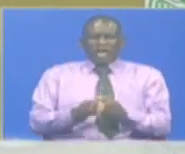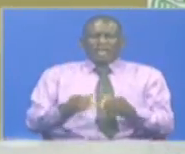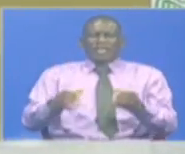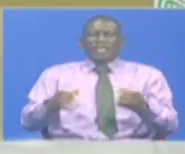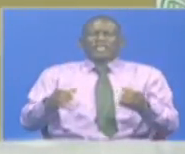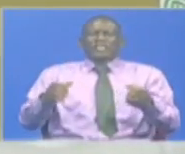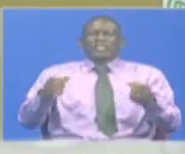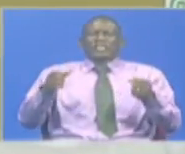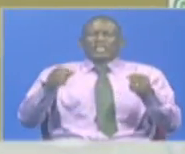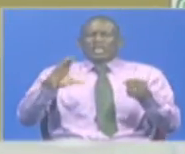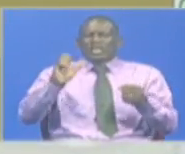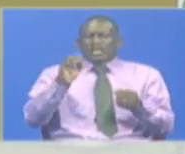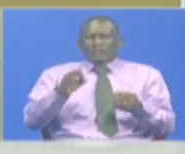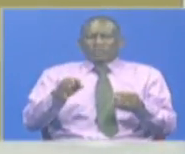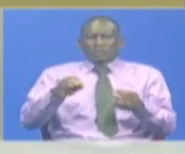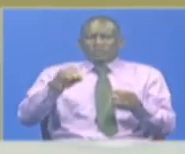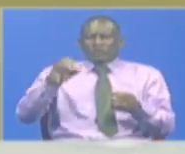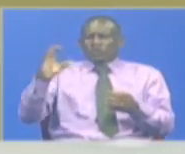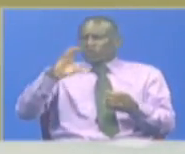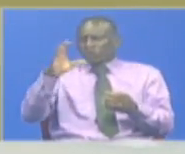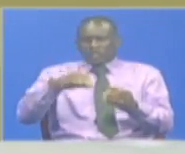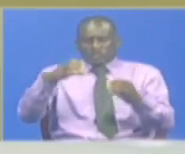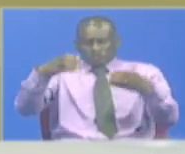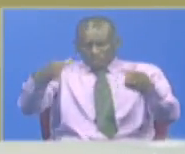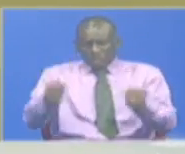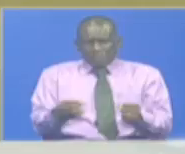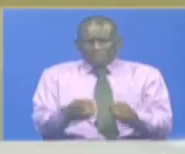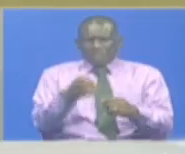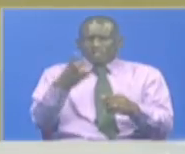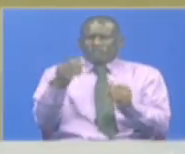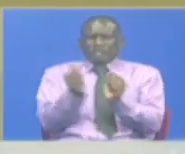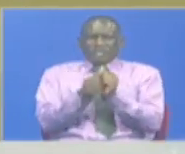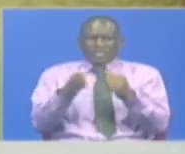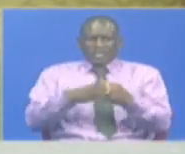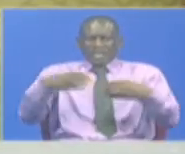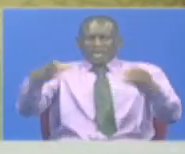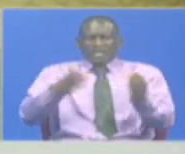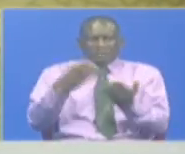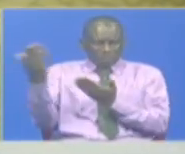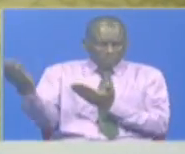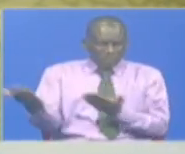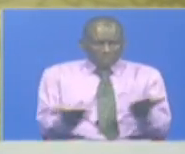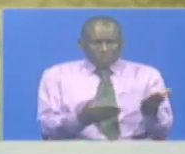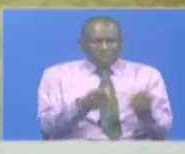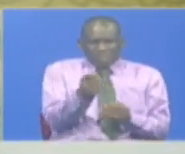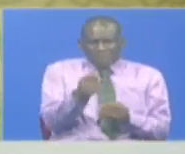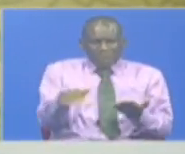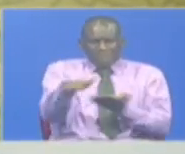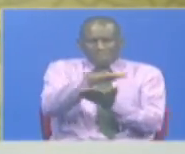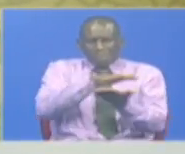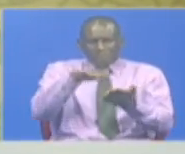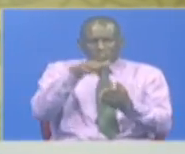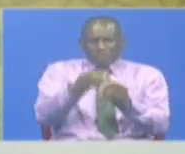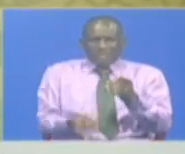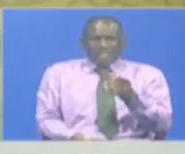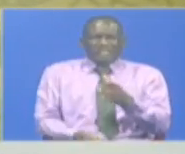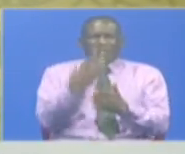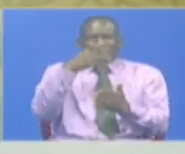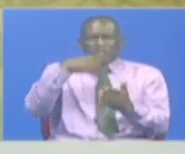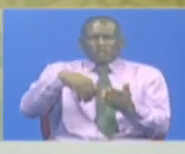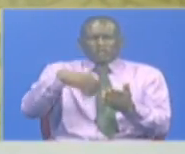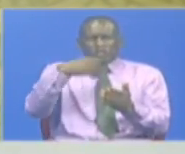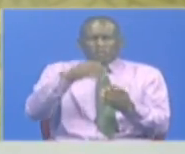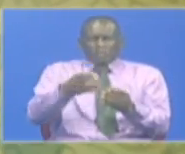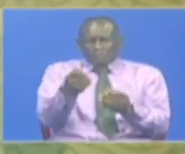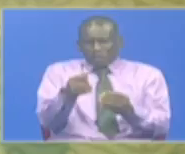Cup during these trying times of COVID-19 pandemic. Clubs will receive their dues based on the established prize money